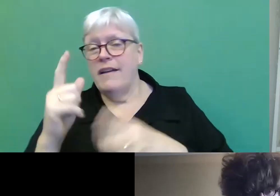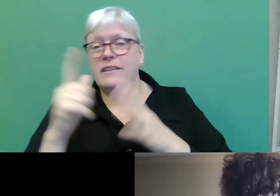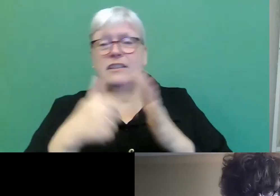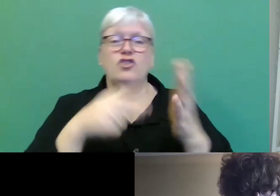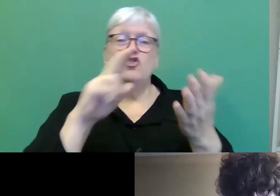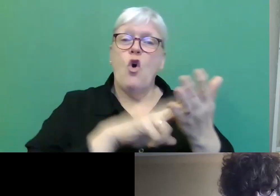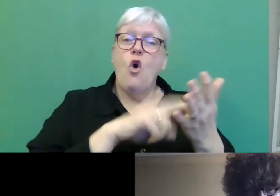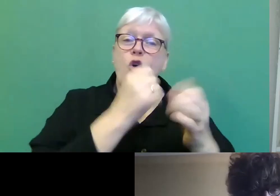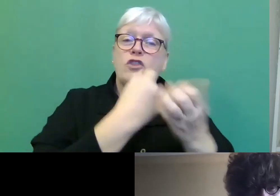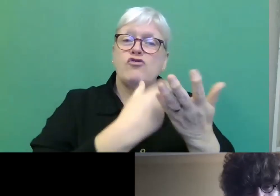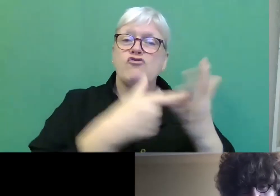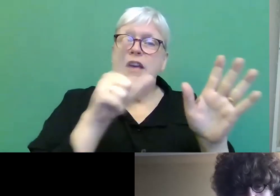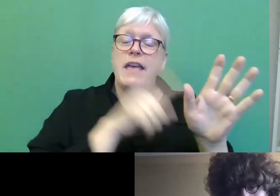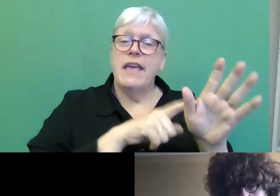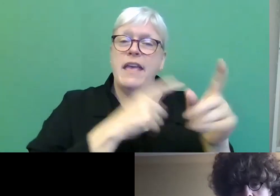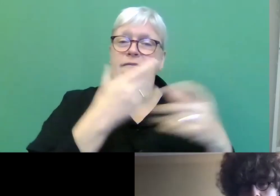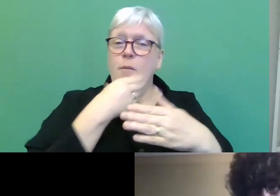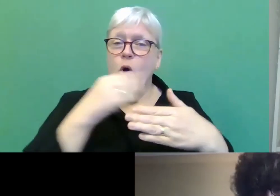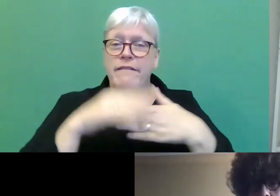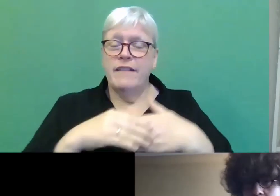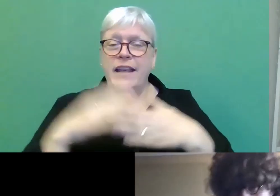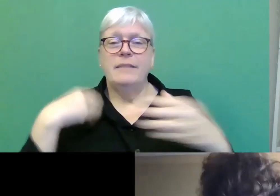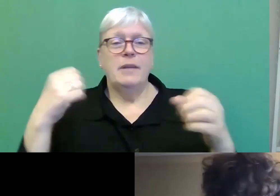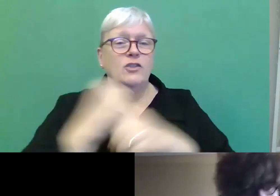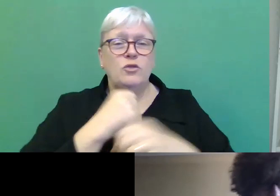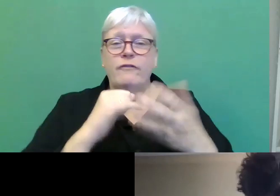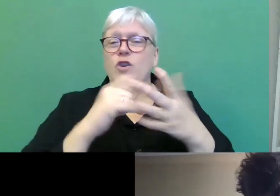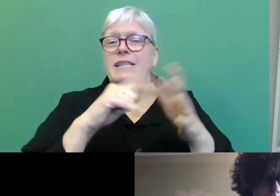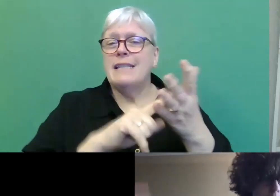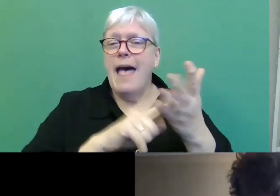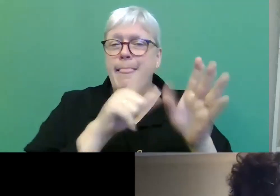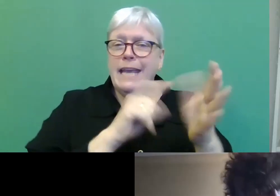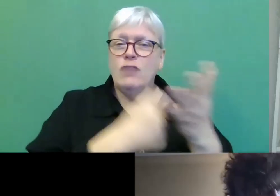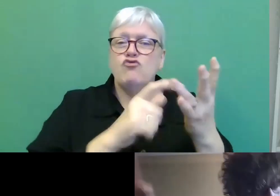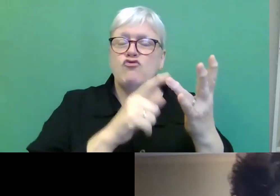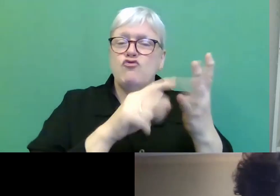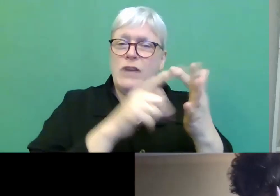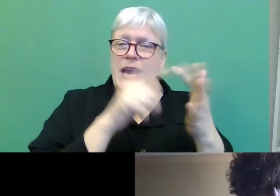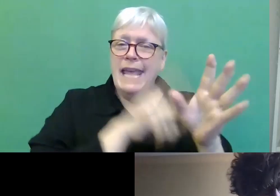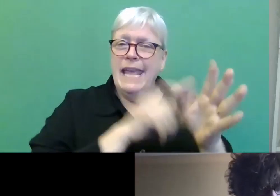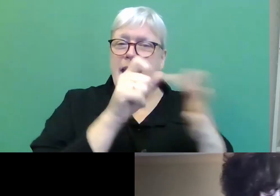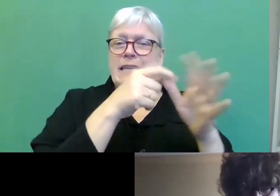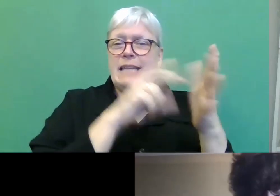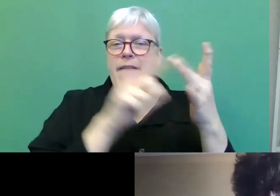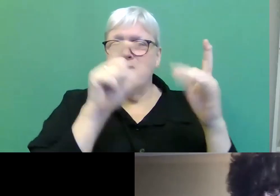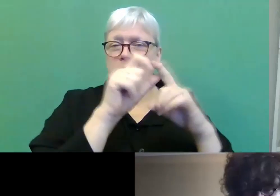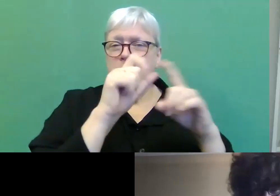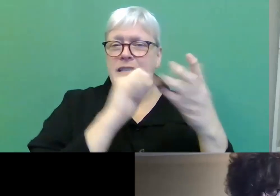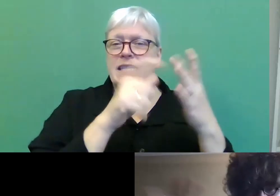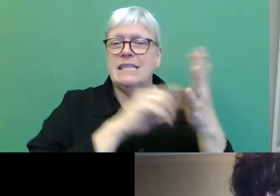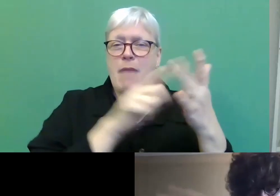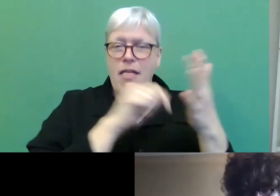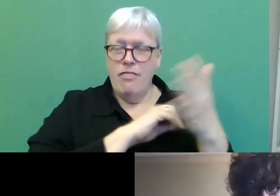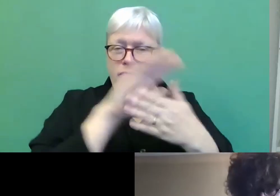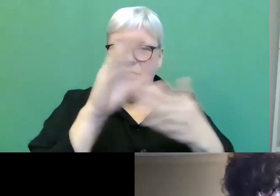brilliant artist, did Boyfriends that did all the covers for like Sally Rooney and Zadie Smith. So he's coming with me to do the next poetry book. So we're now just trying